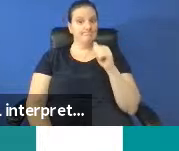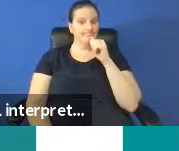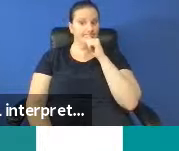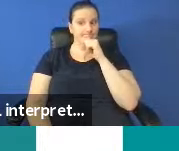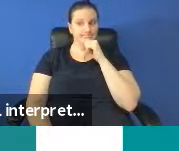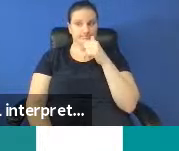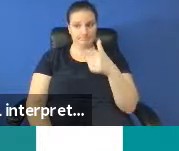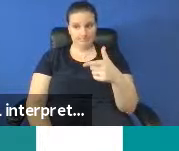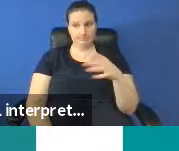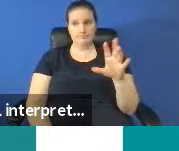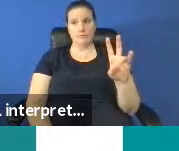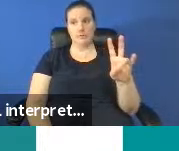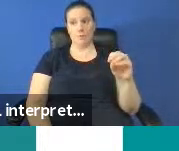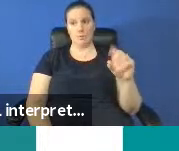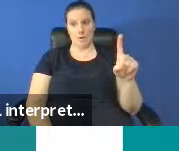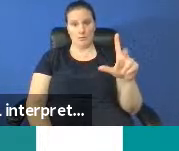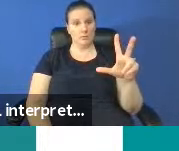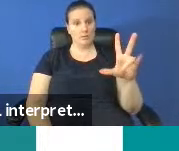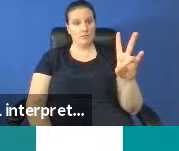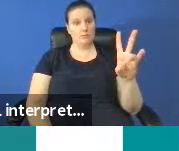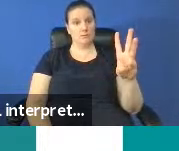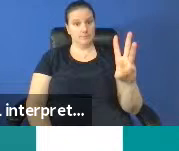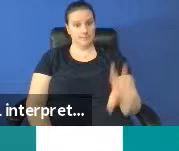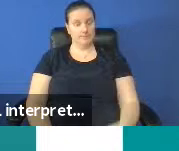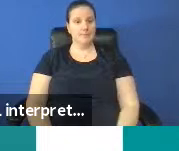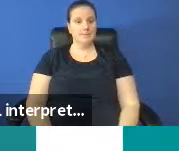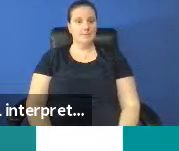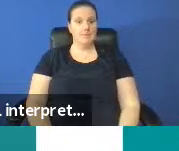986-0940-5983. The passcode is